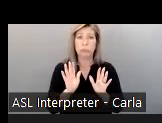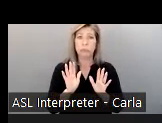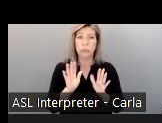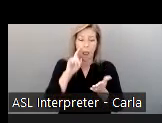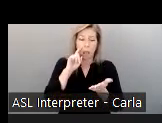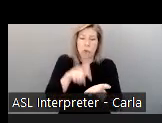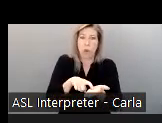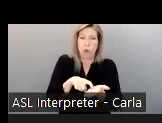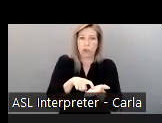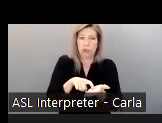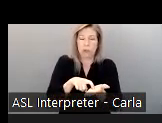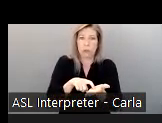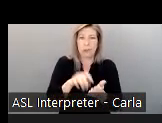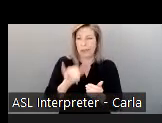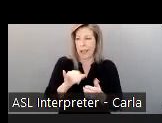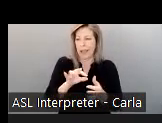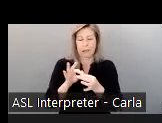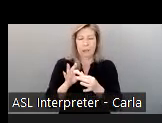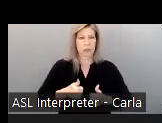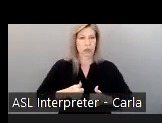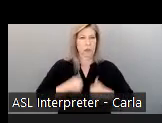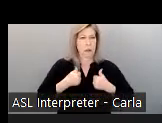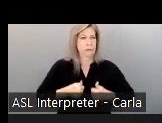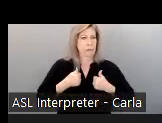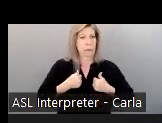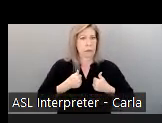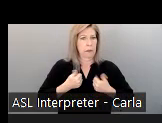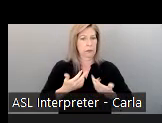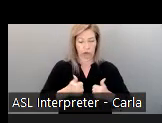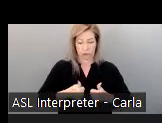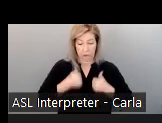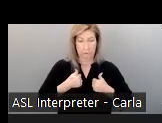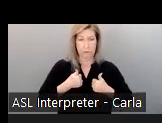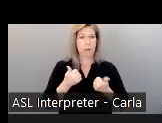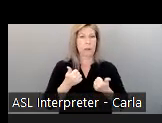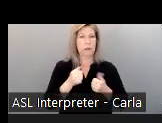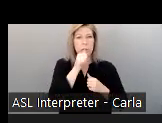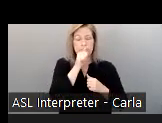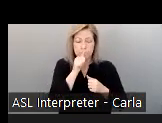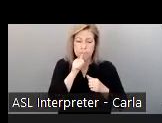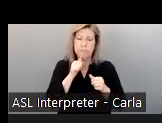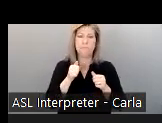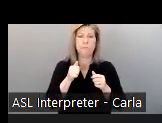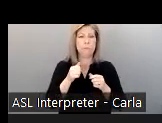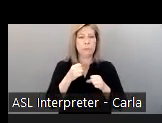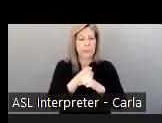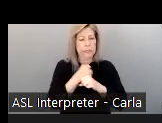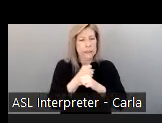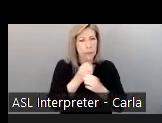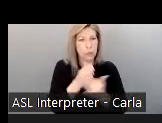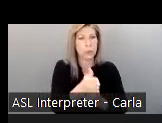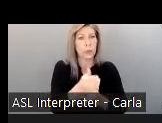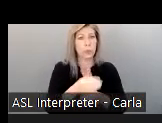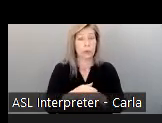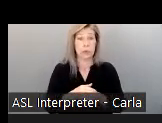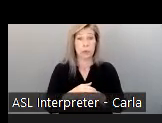as a survival coping strategy. And there's a part of you that needs to